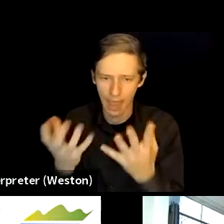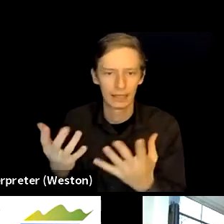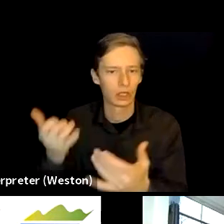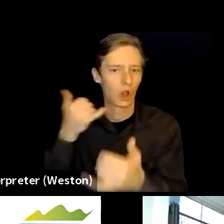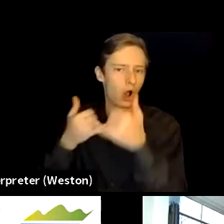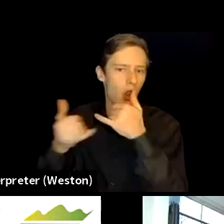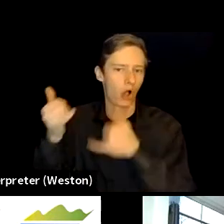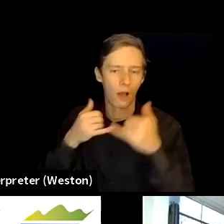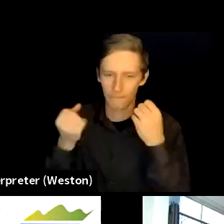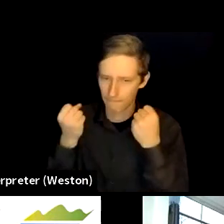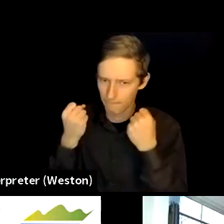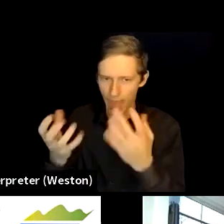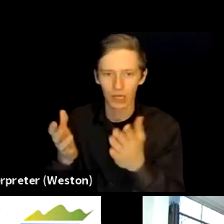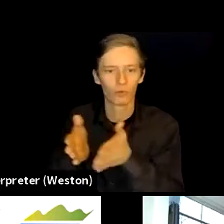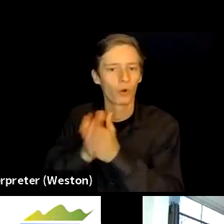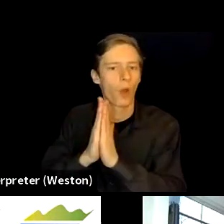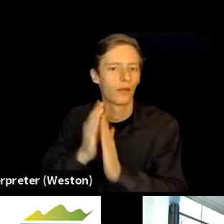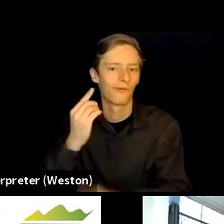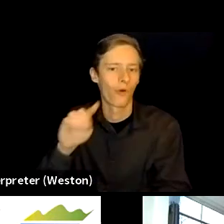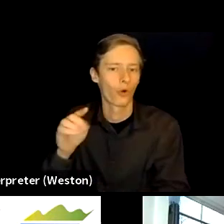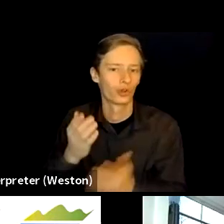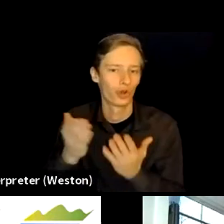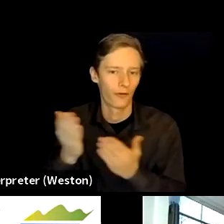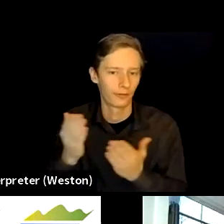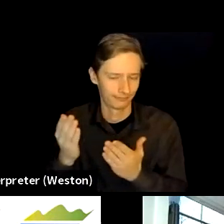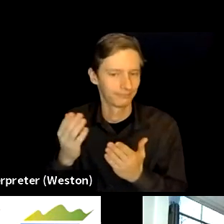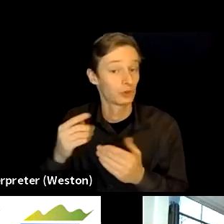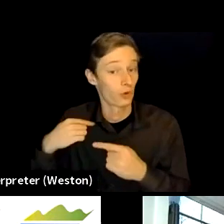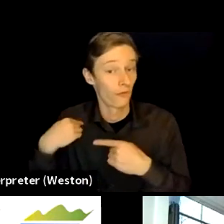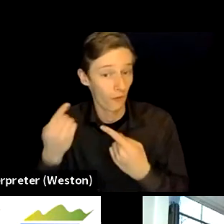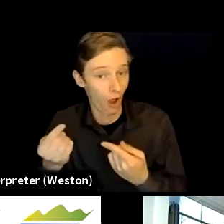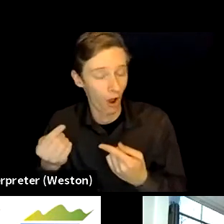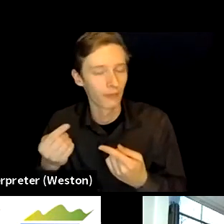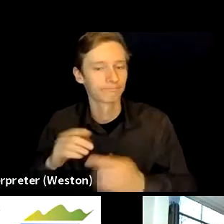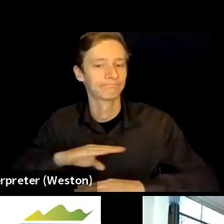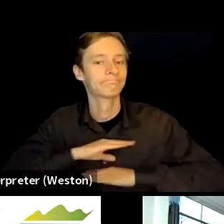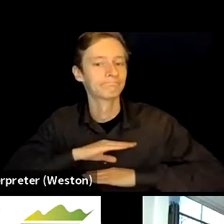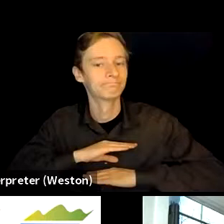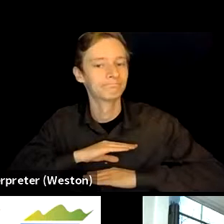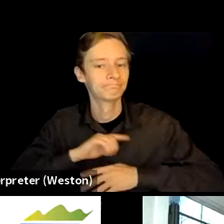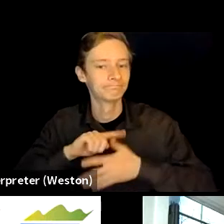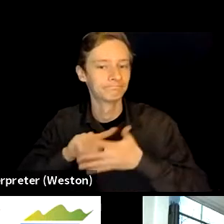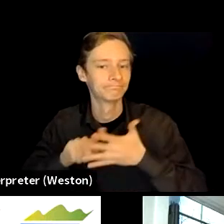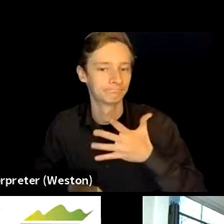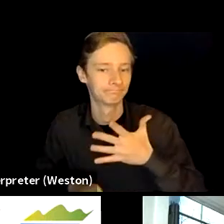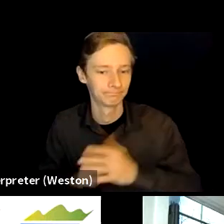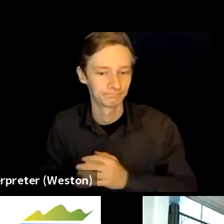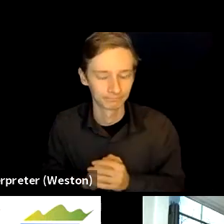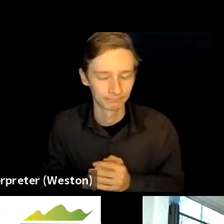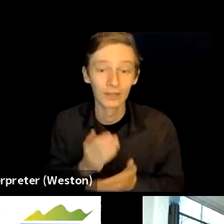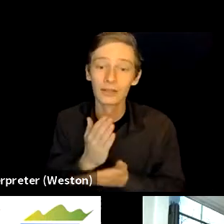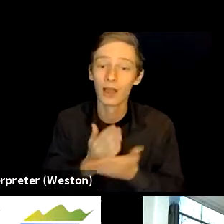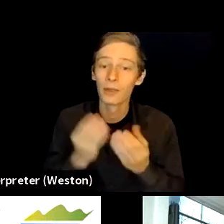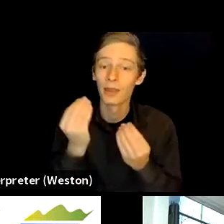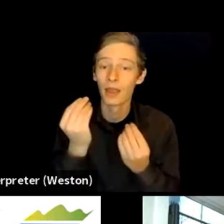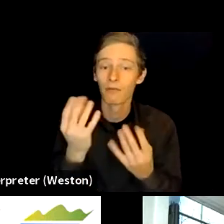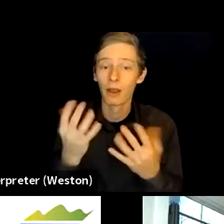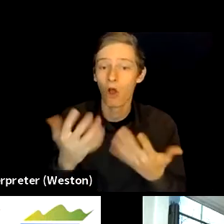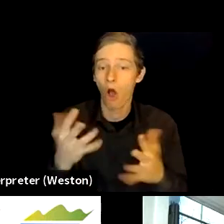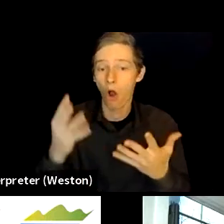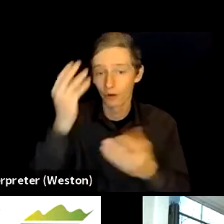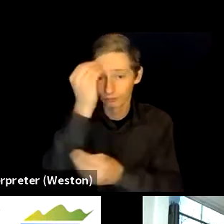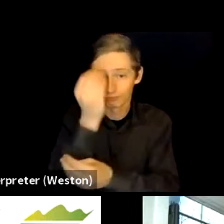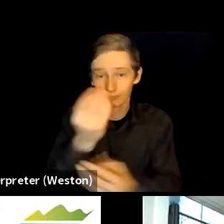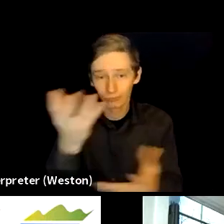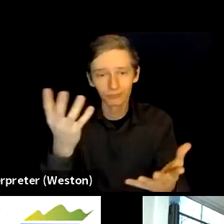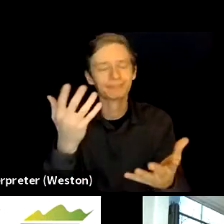to meet those. Over the last month or two, because of some of the information that's already been shared and what we see as that light